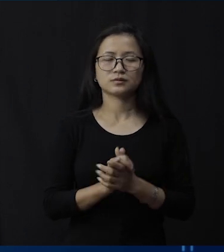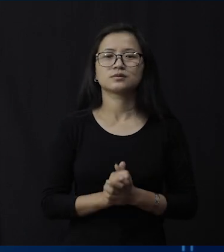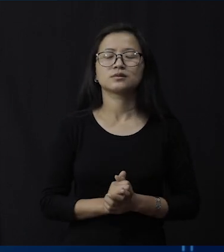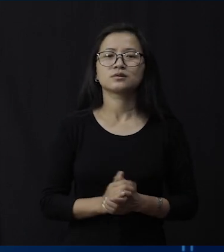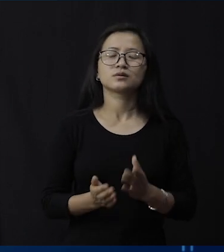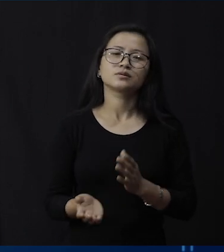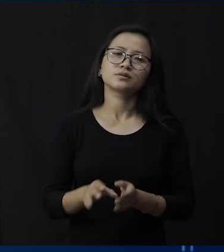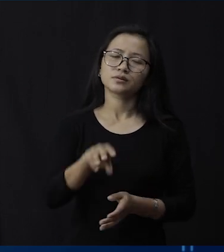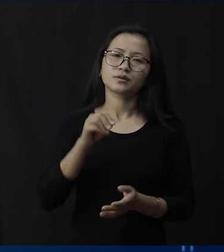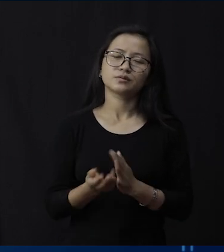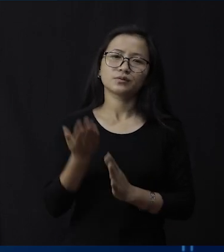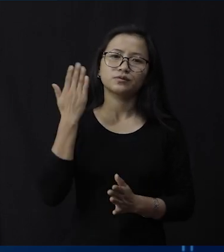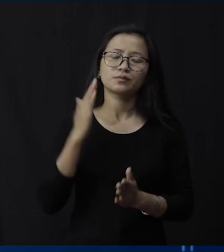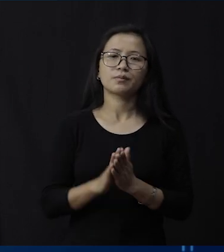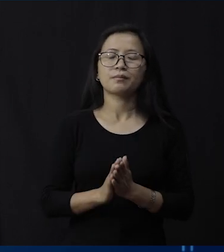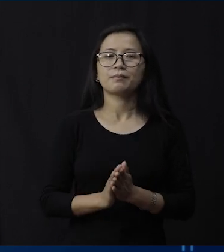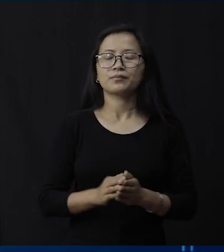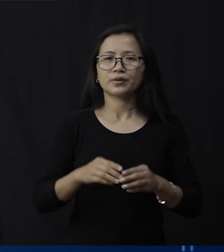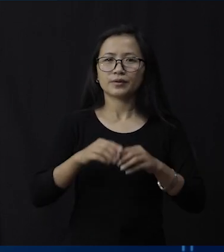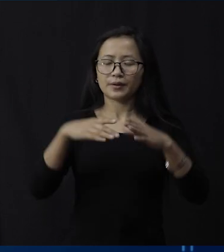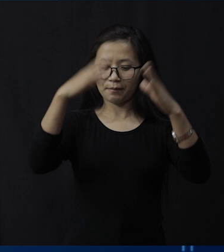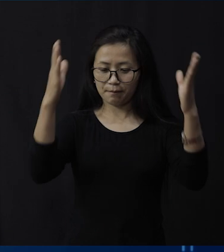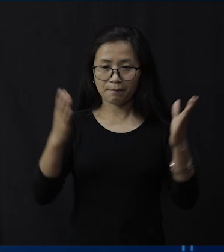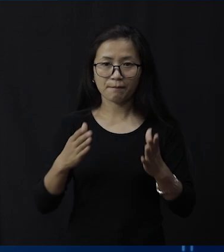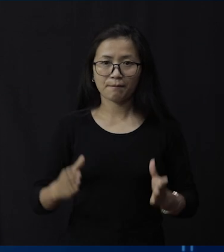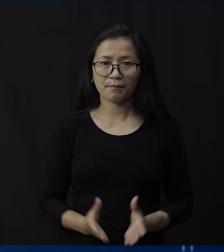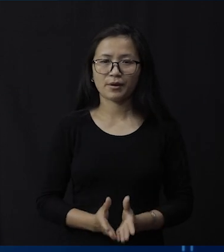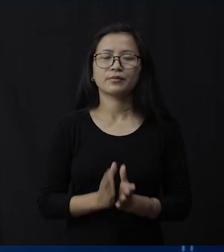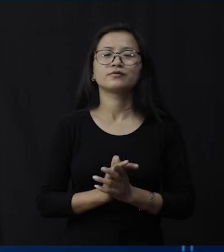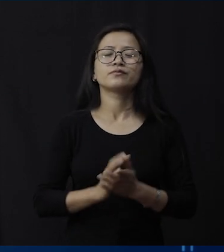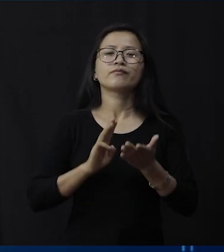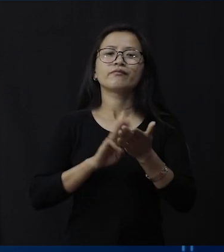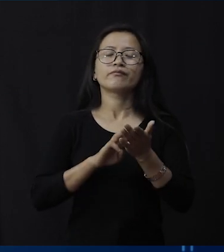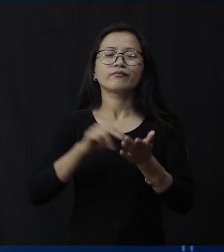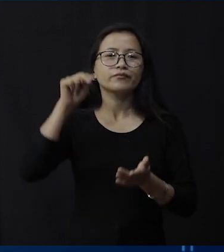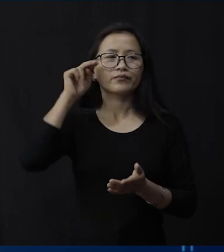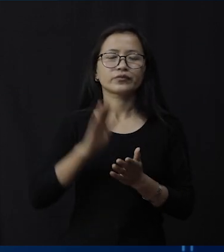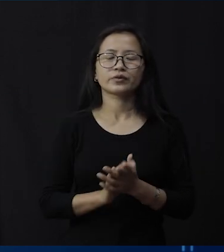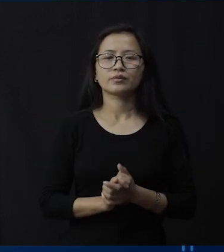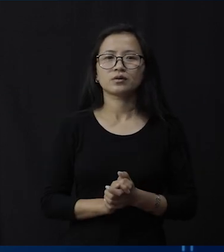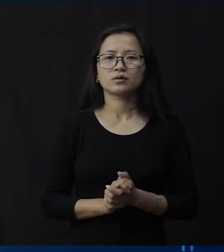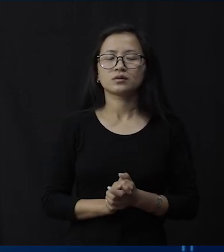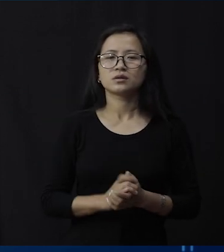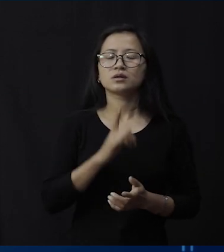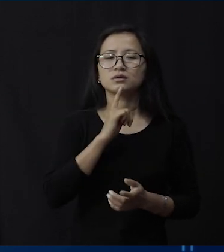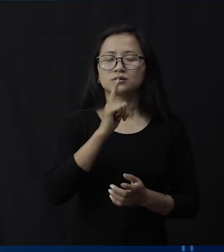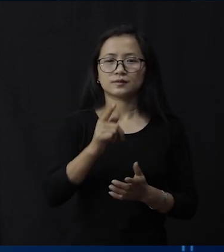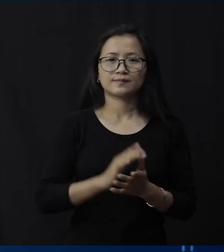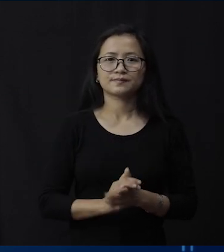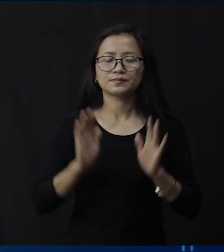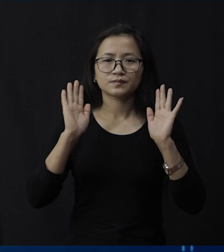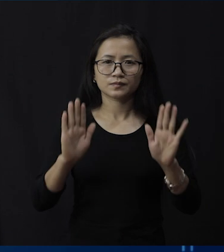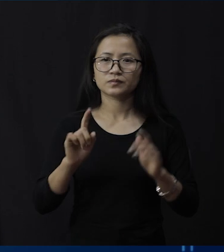take you back to the map of Nagaland that I've explained to you, right? So in the map of Nagaland, I told you that